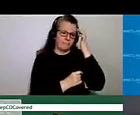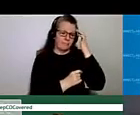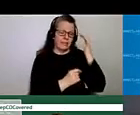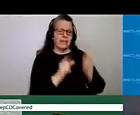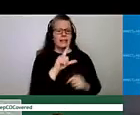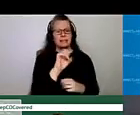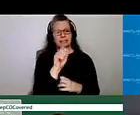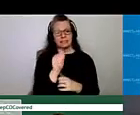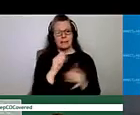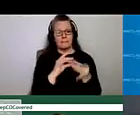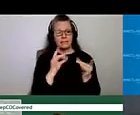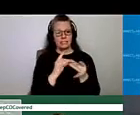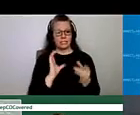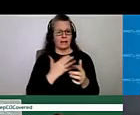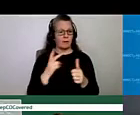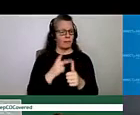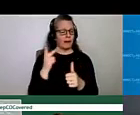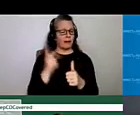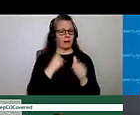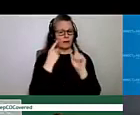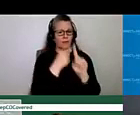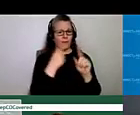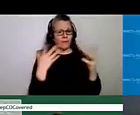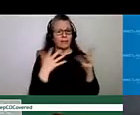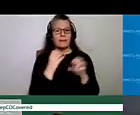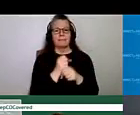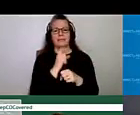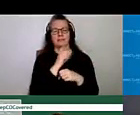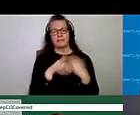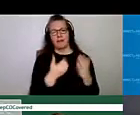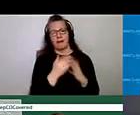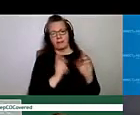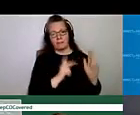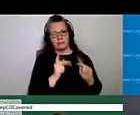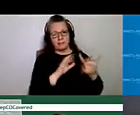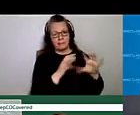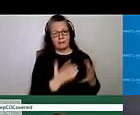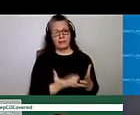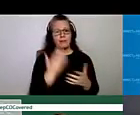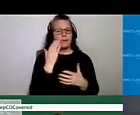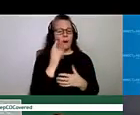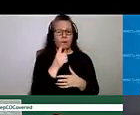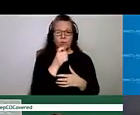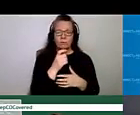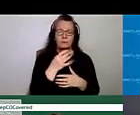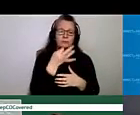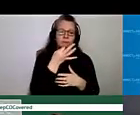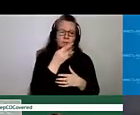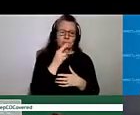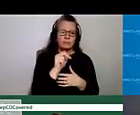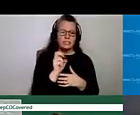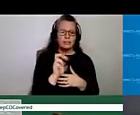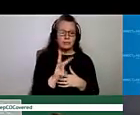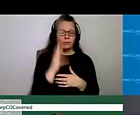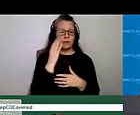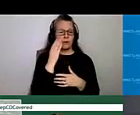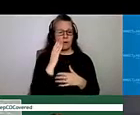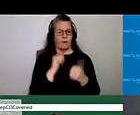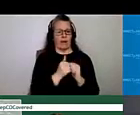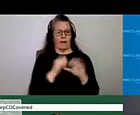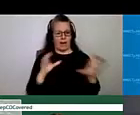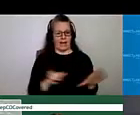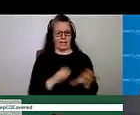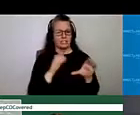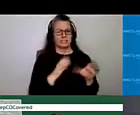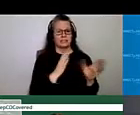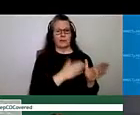mentioned, our primary goal is to make sure that those folks know who are coming up for renewal know when to take action. So this next